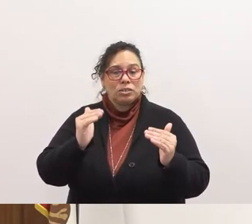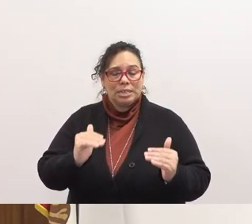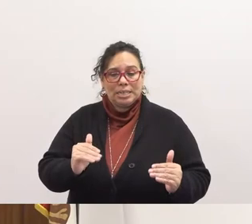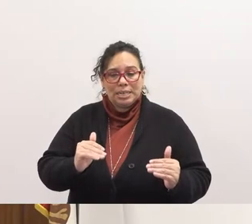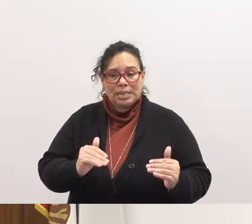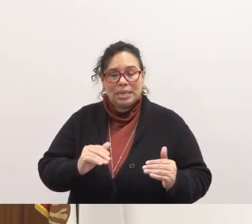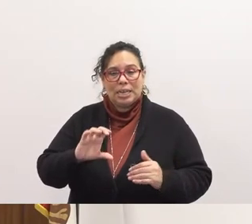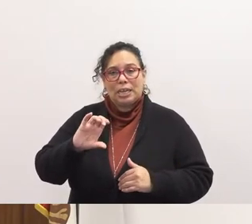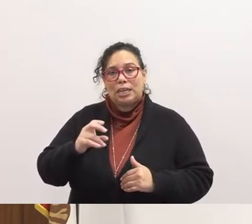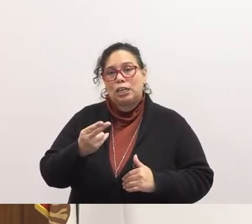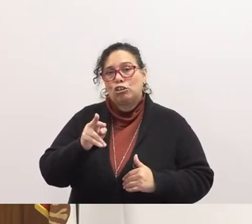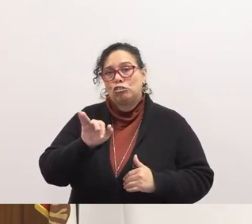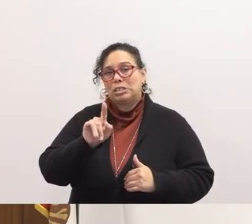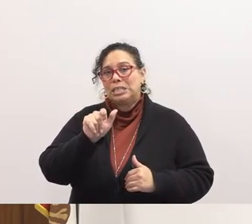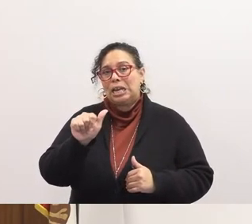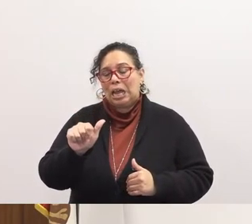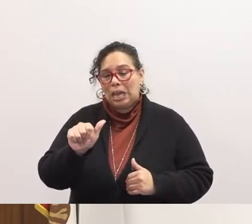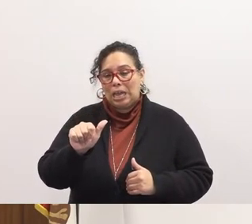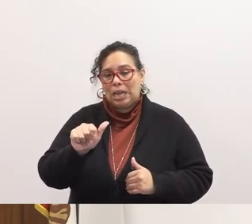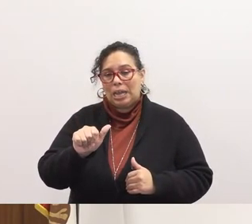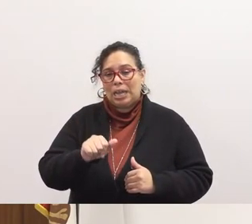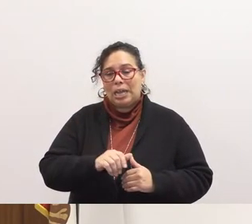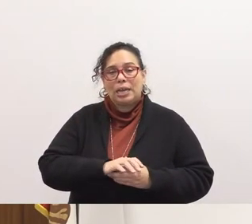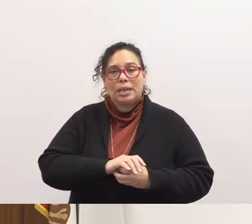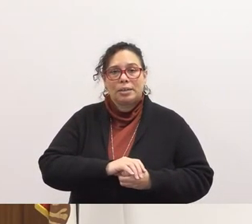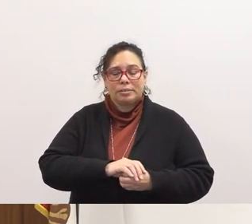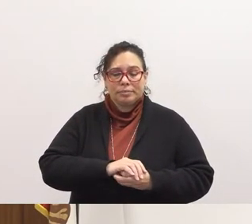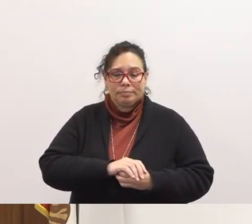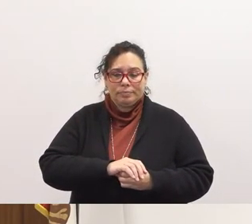have Christina De La Garza.